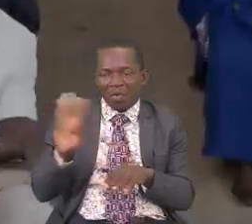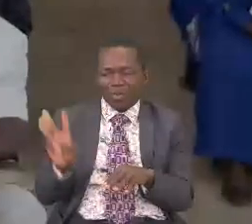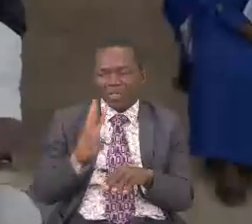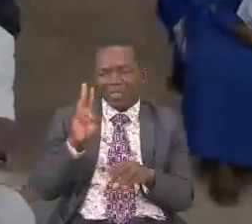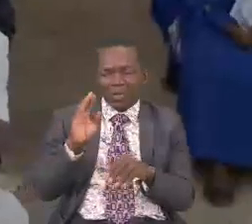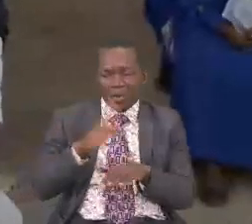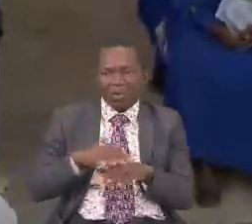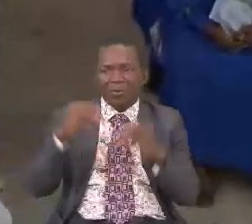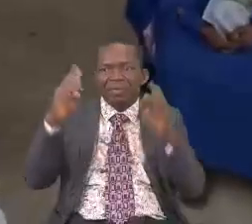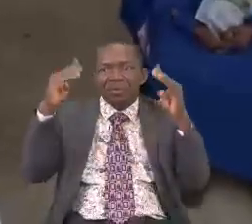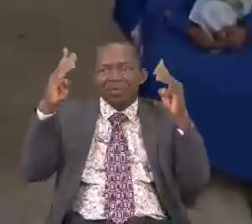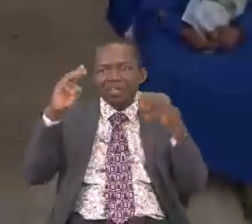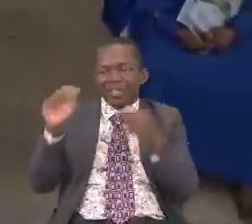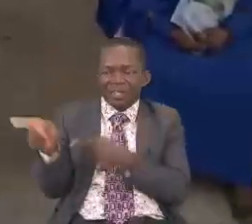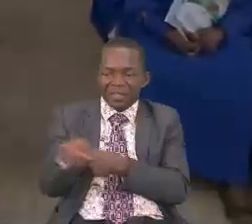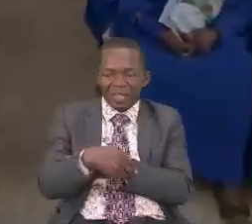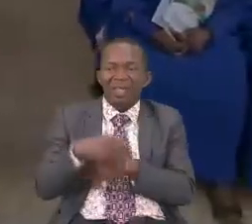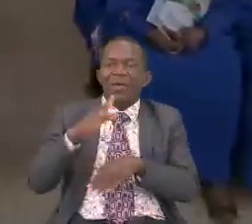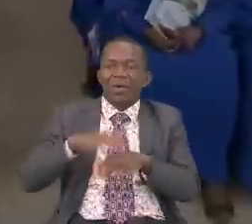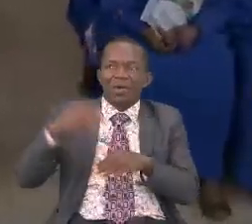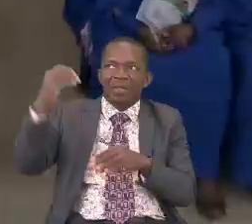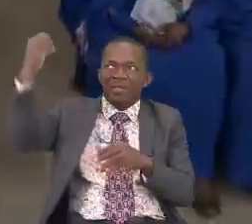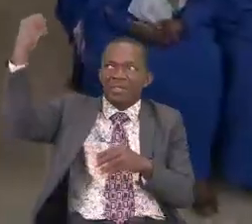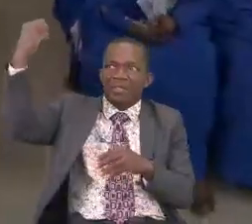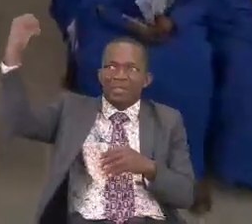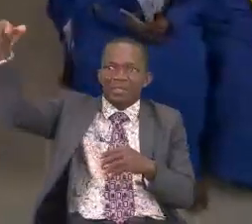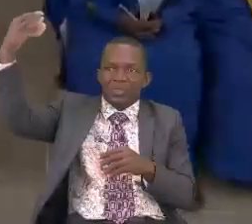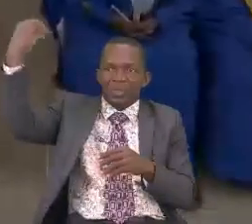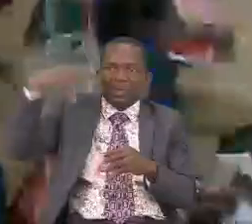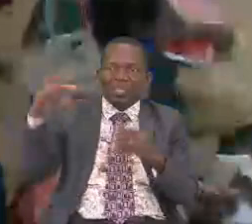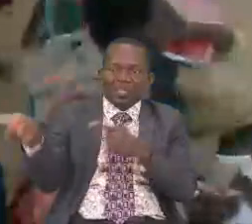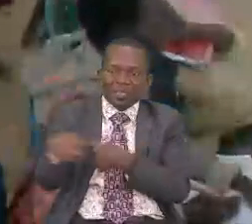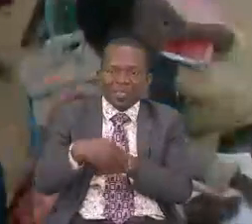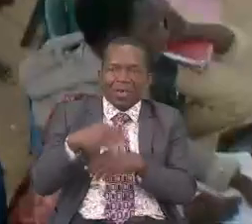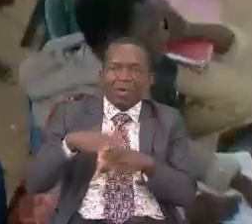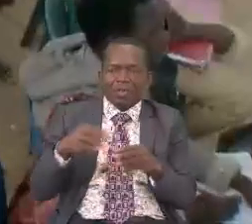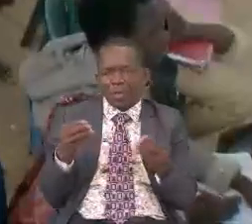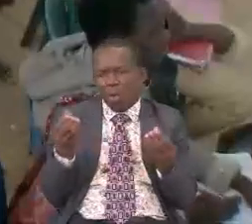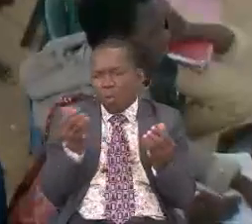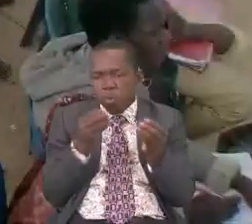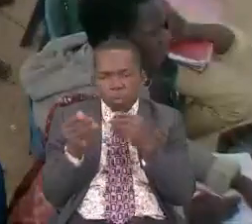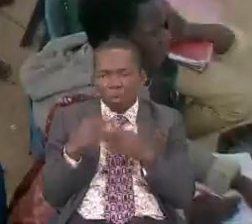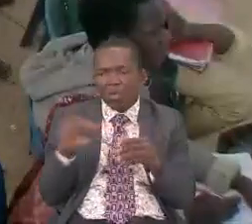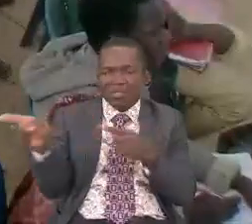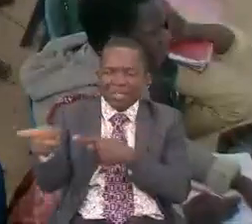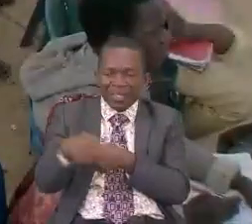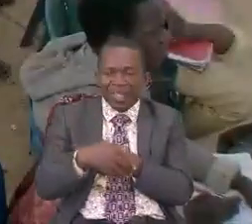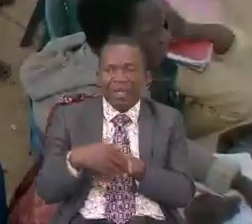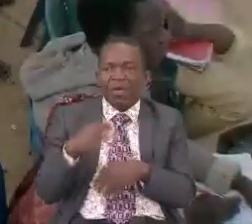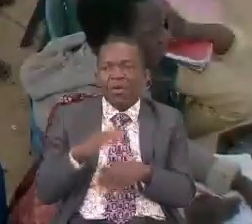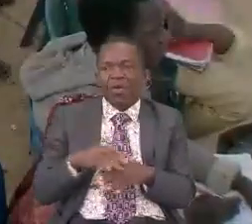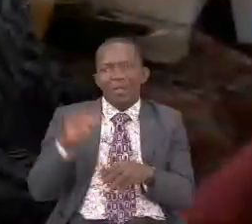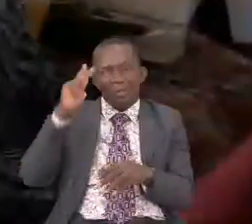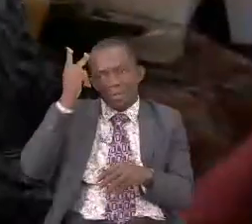day on a sunny day on a Dusty day on a political